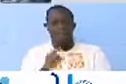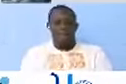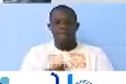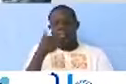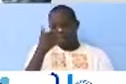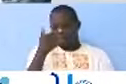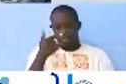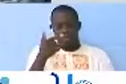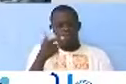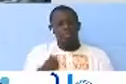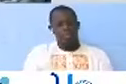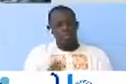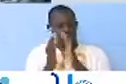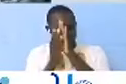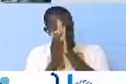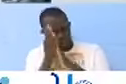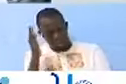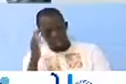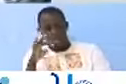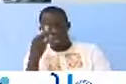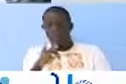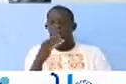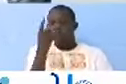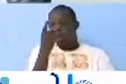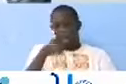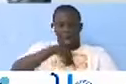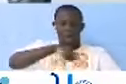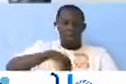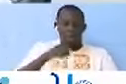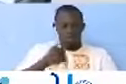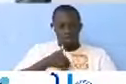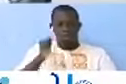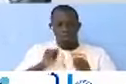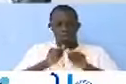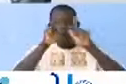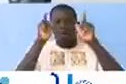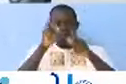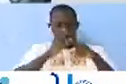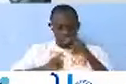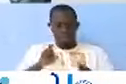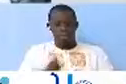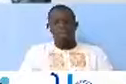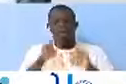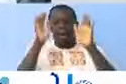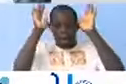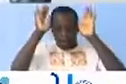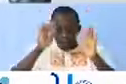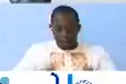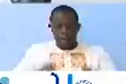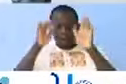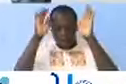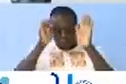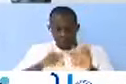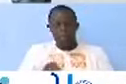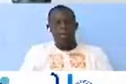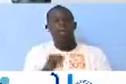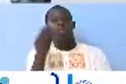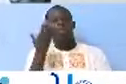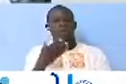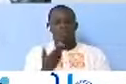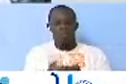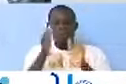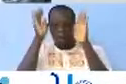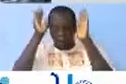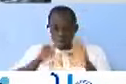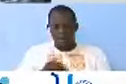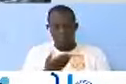down. 1 hour. Even for 1 hour. I'll get up. I'll pray. While I'm